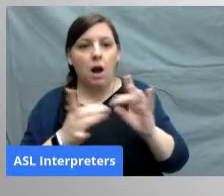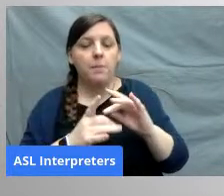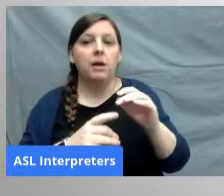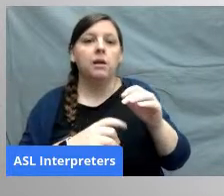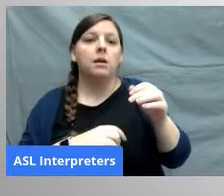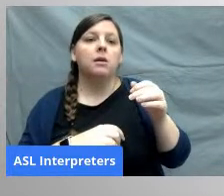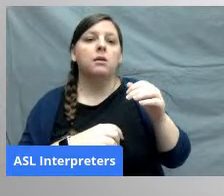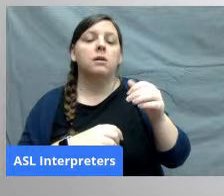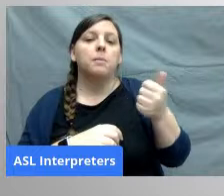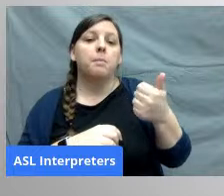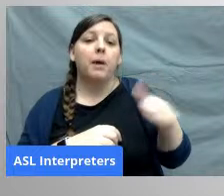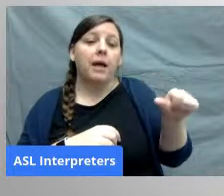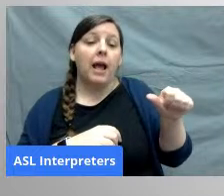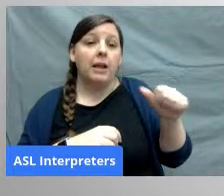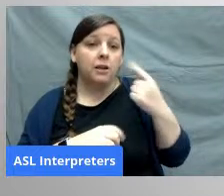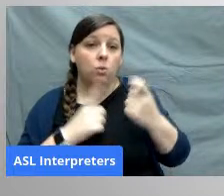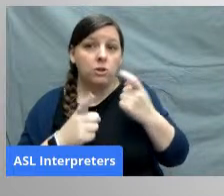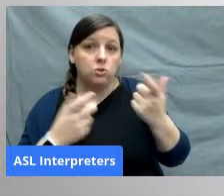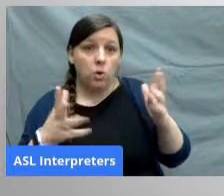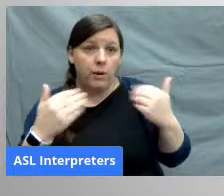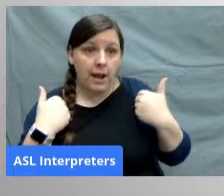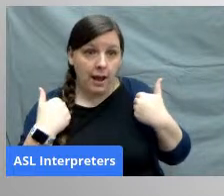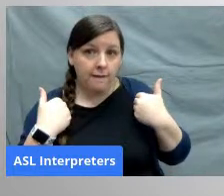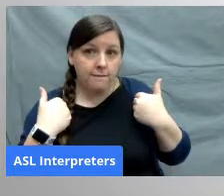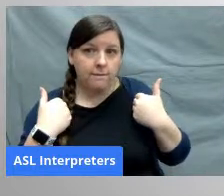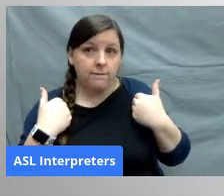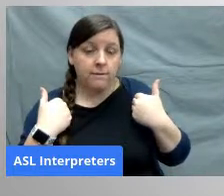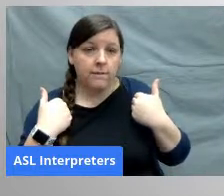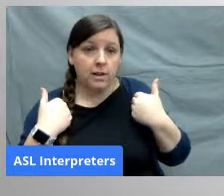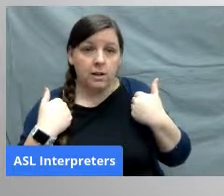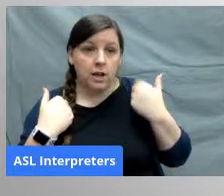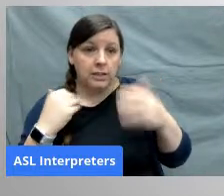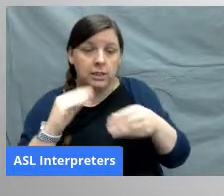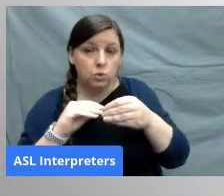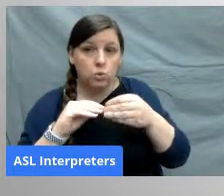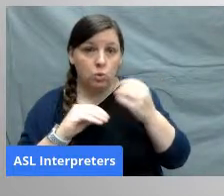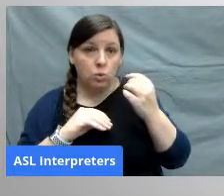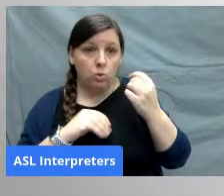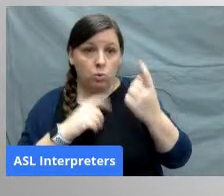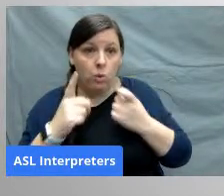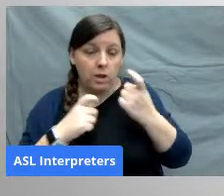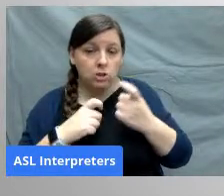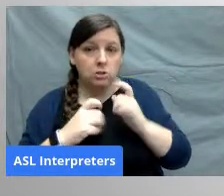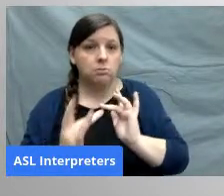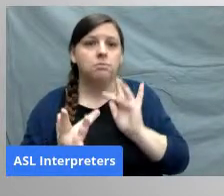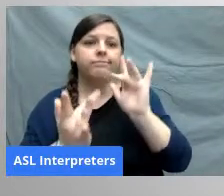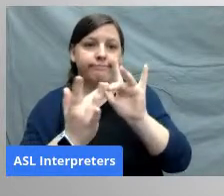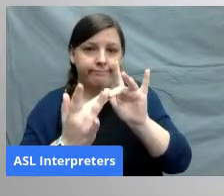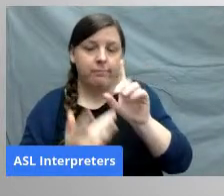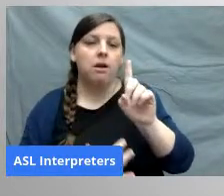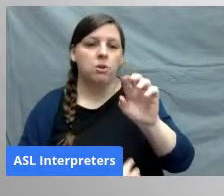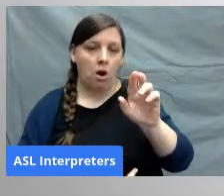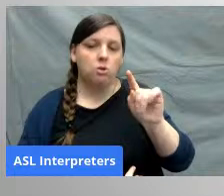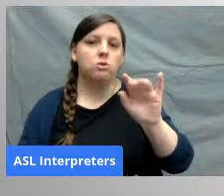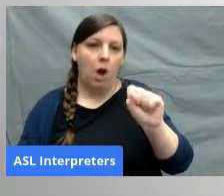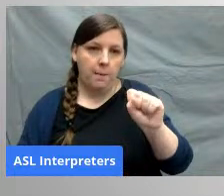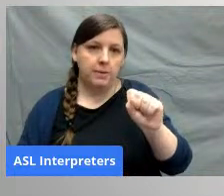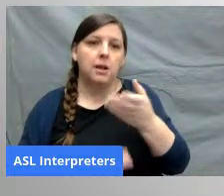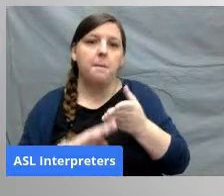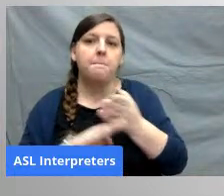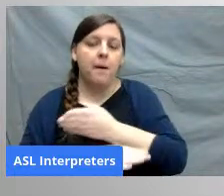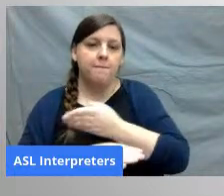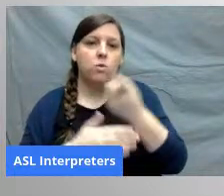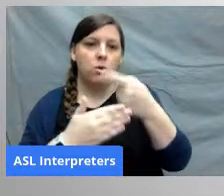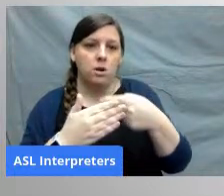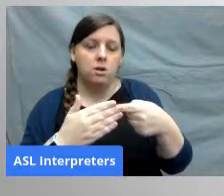have, if you have any additional questions, please reach out to Dr. Thomas before next week, so